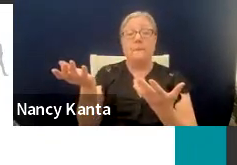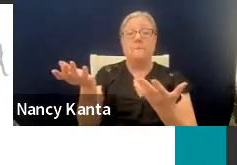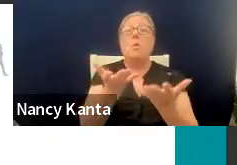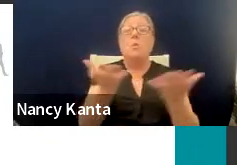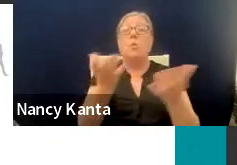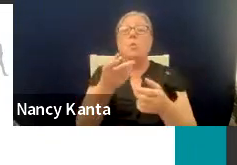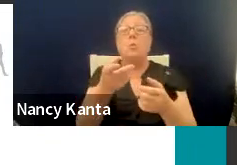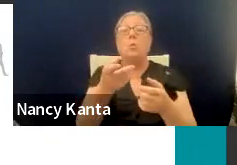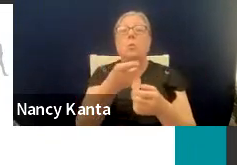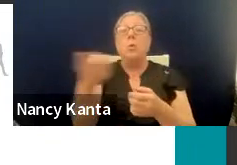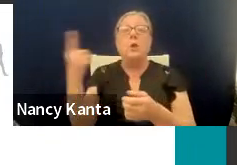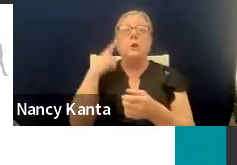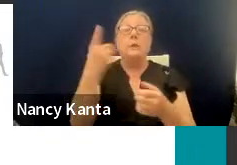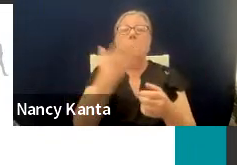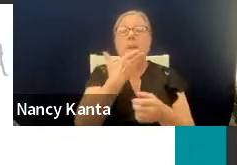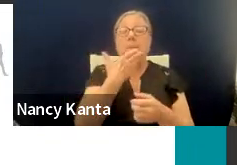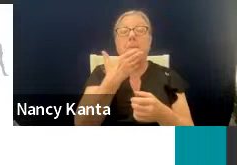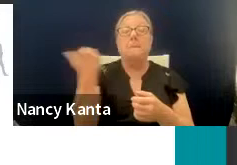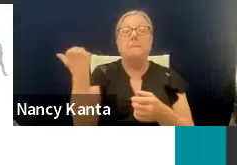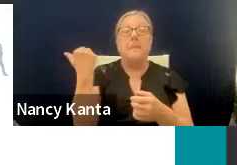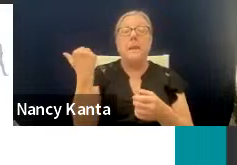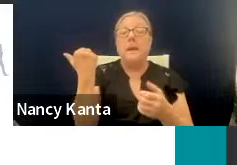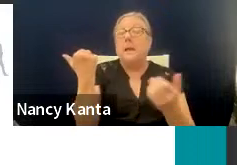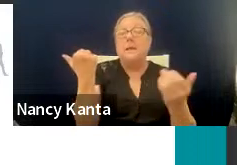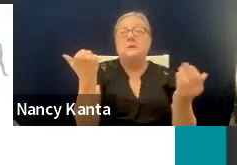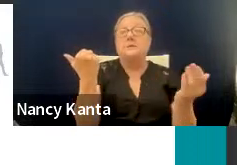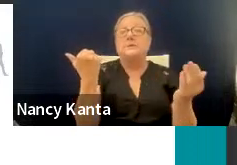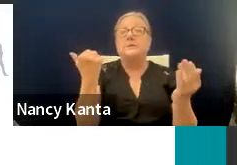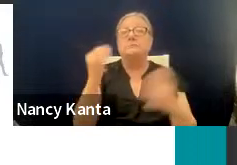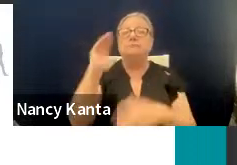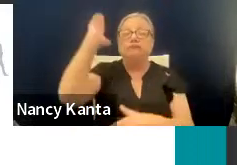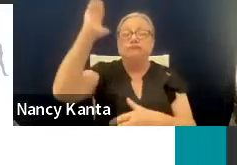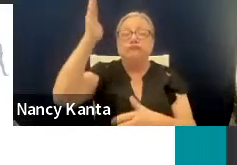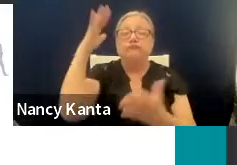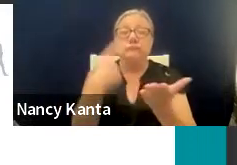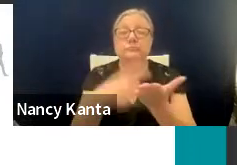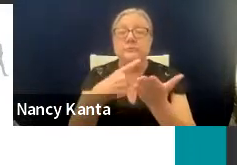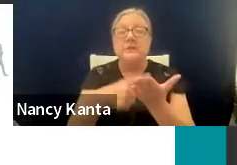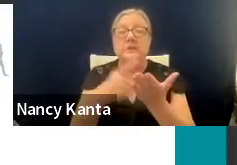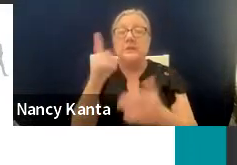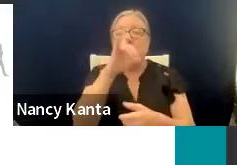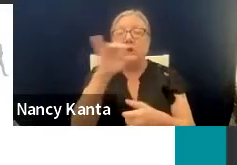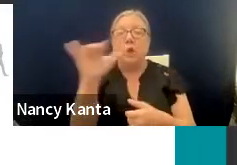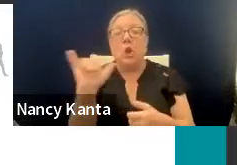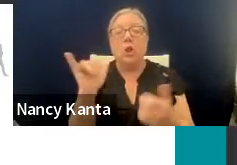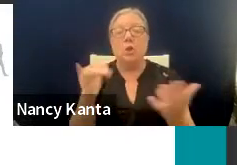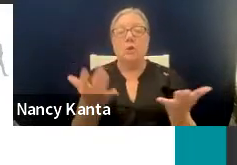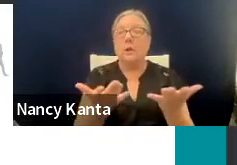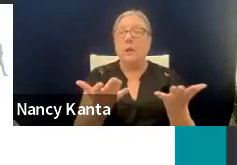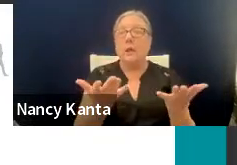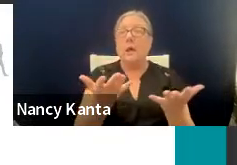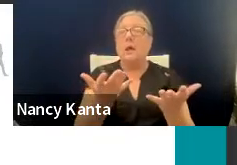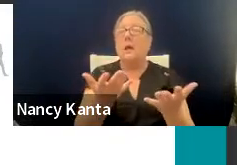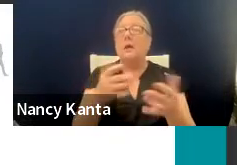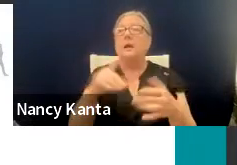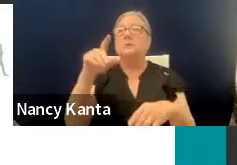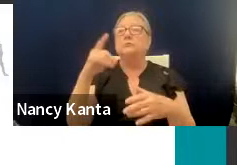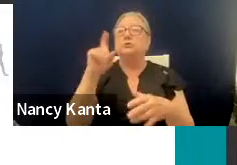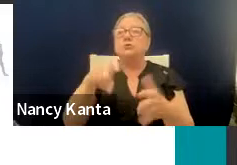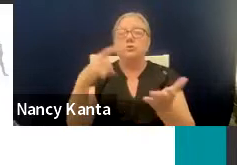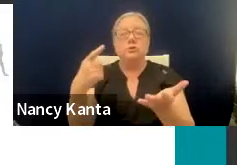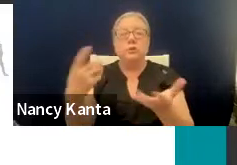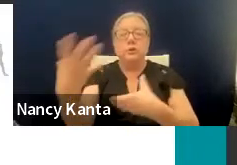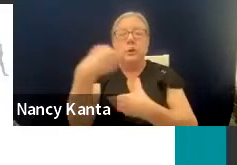for this to look like, for what should be included. I mean, we certainly want to hear that too. And if you're